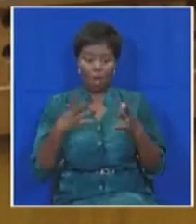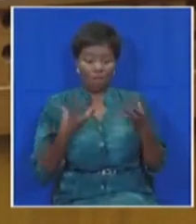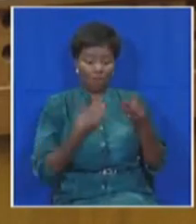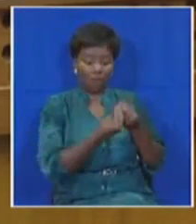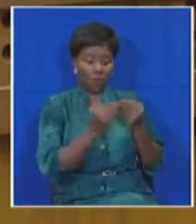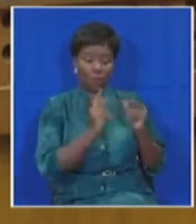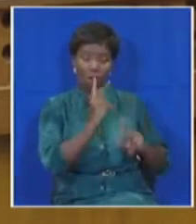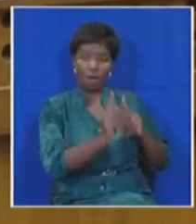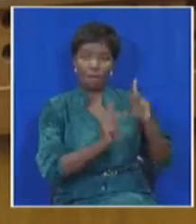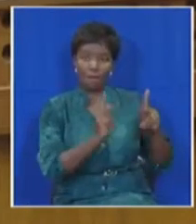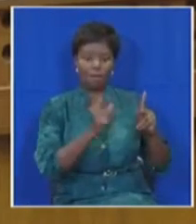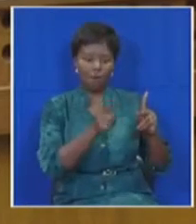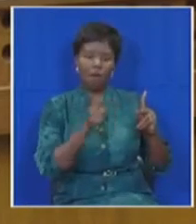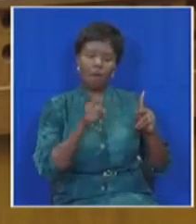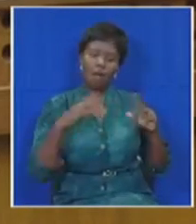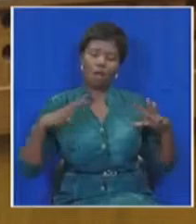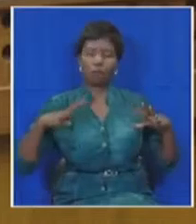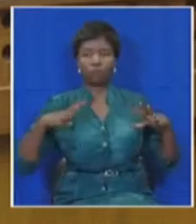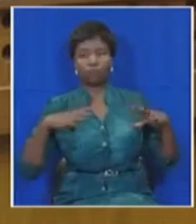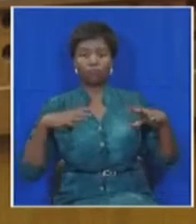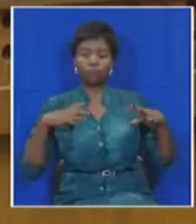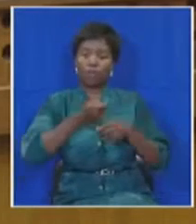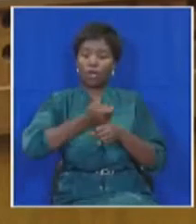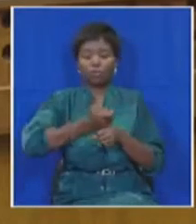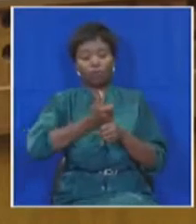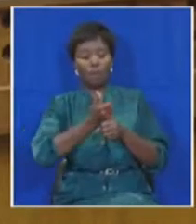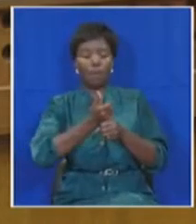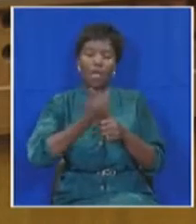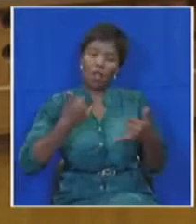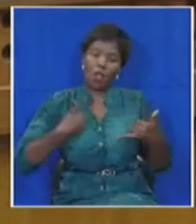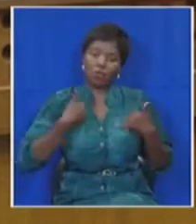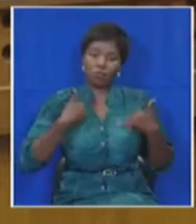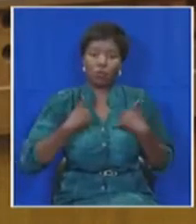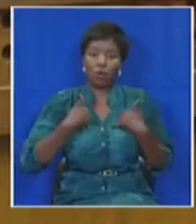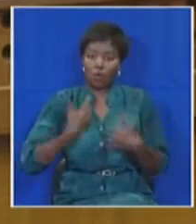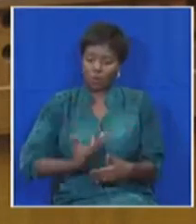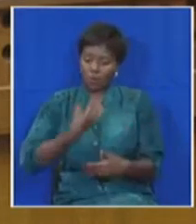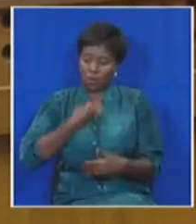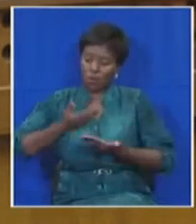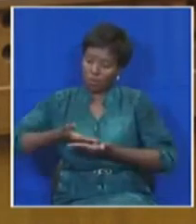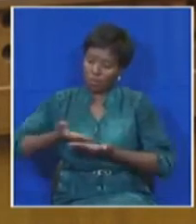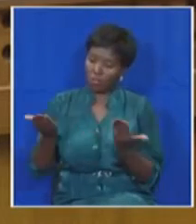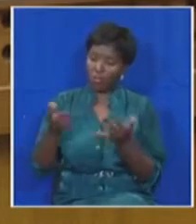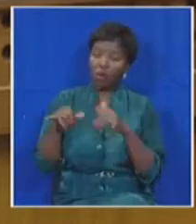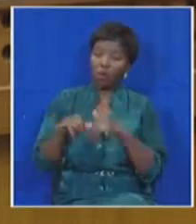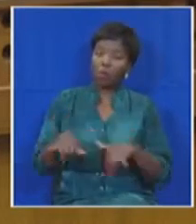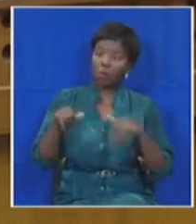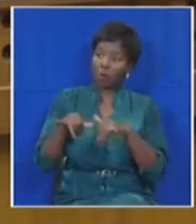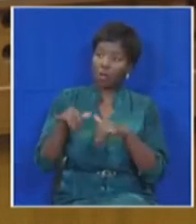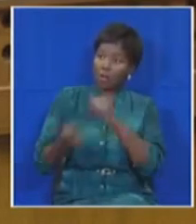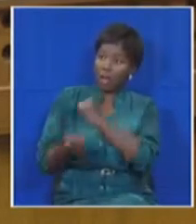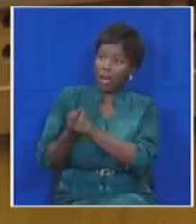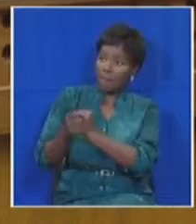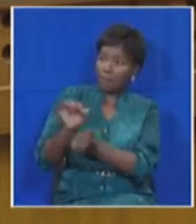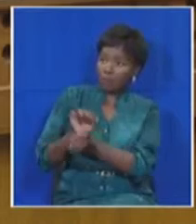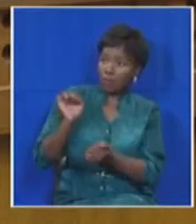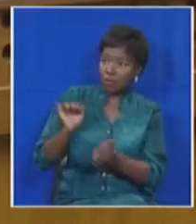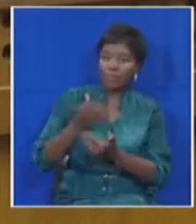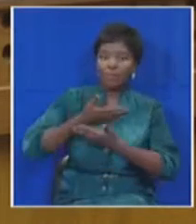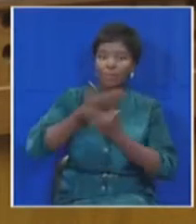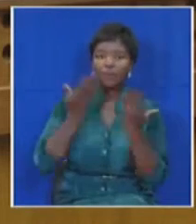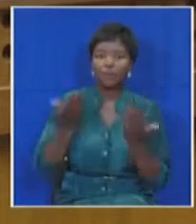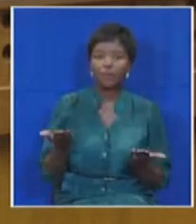on caviar and champagne, the young people of this country are yet to taste the fruits of freedom. They